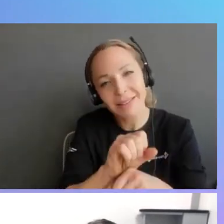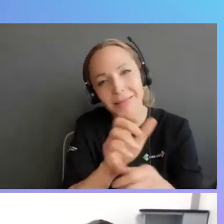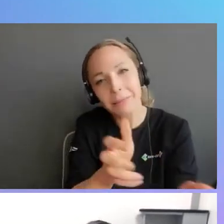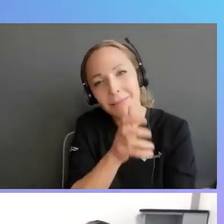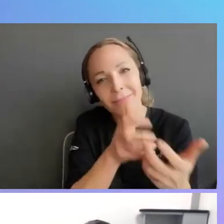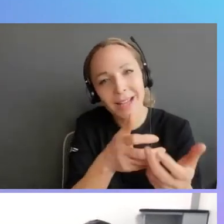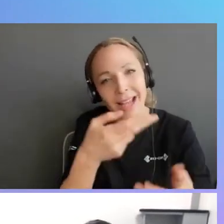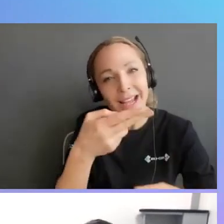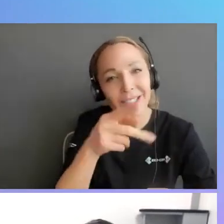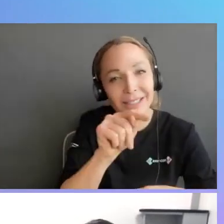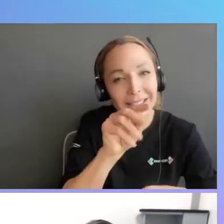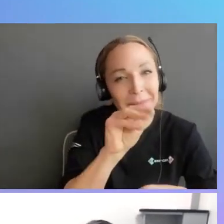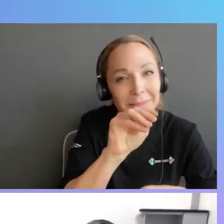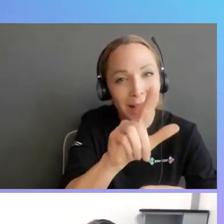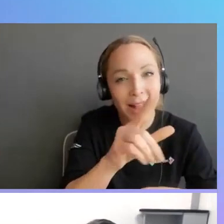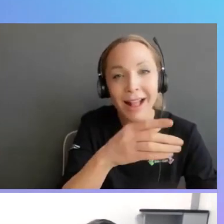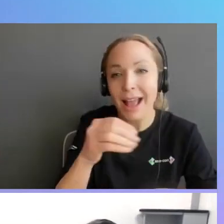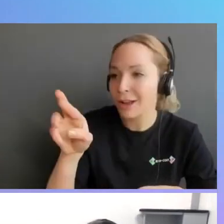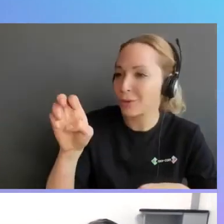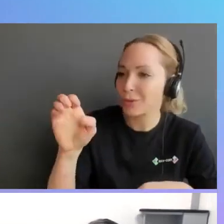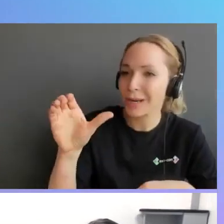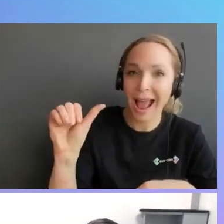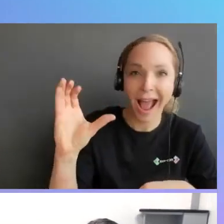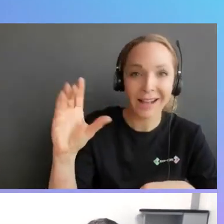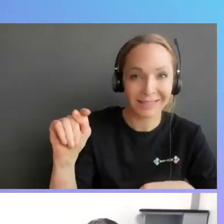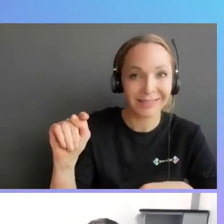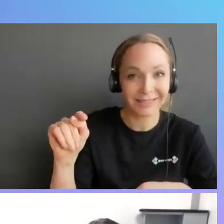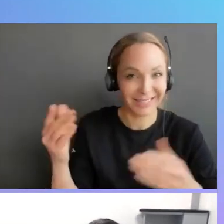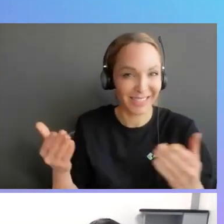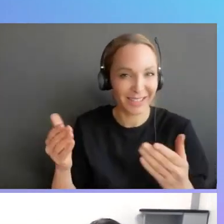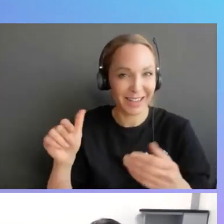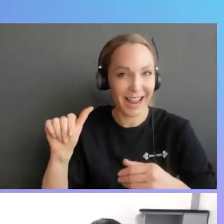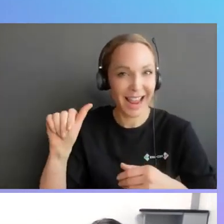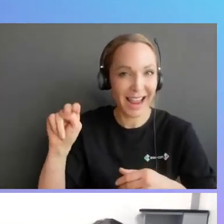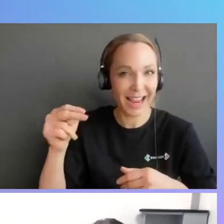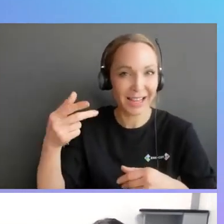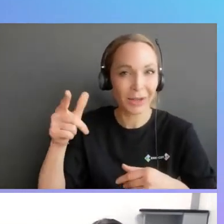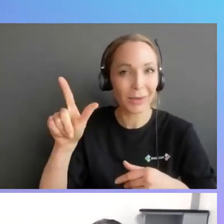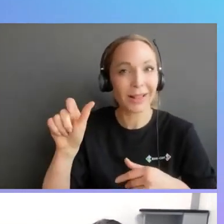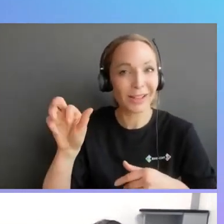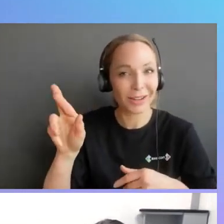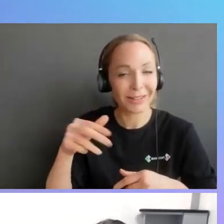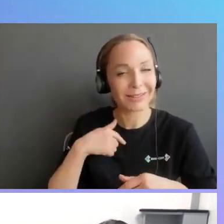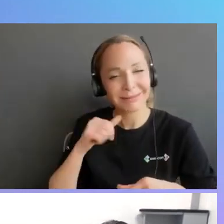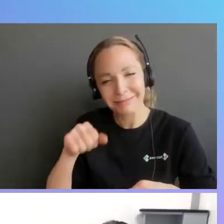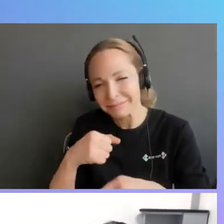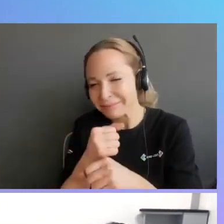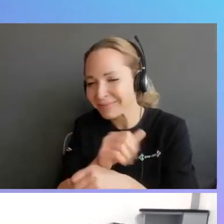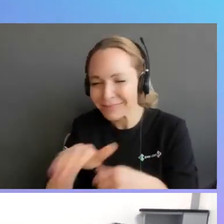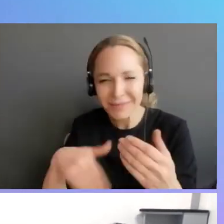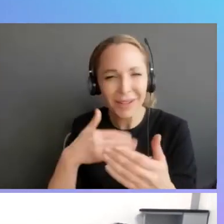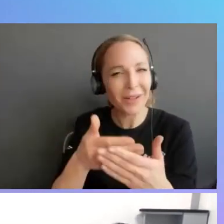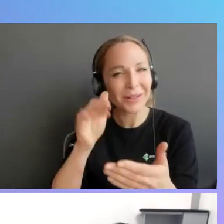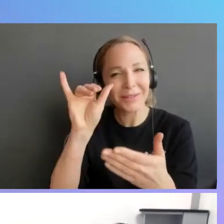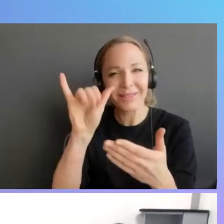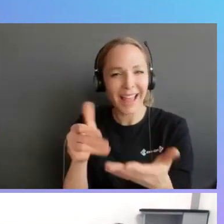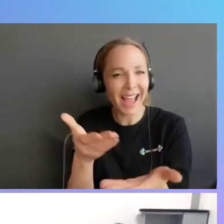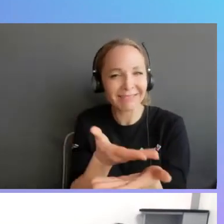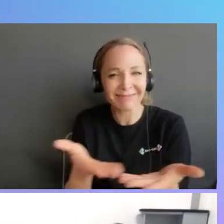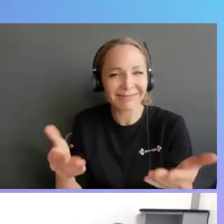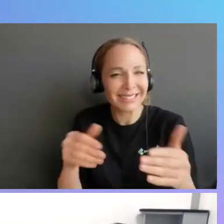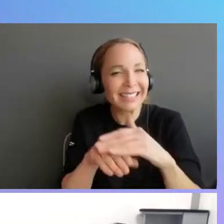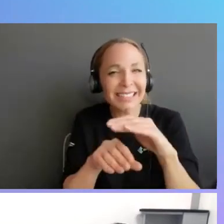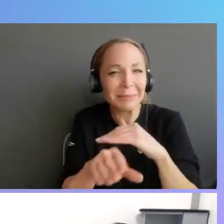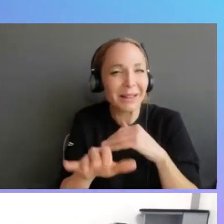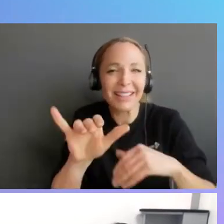made inherently accessible. If we use the bare bones, we'll get there. So